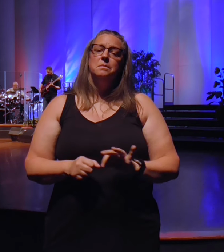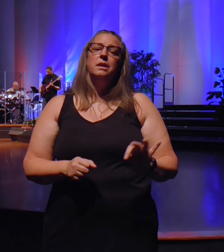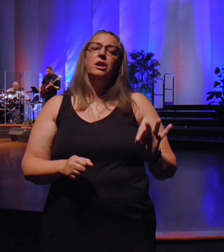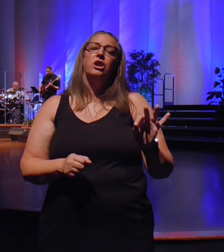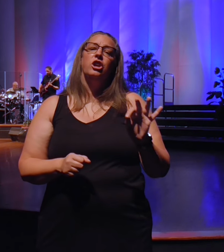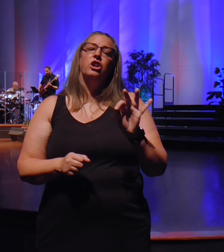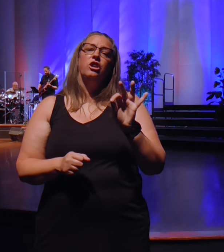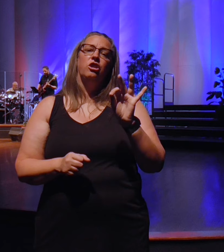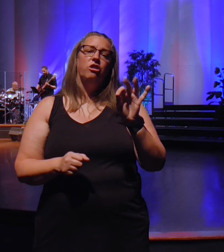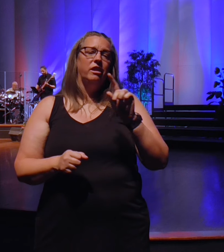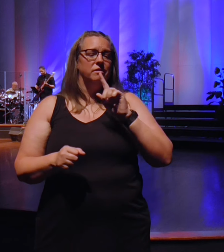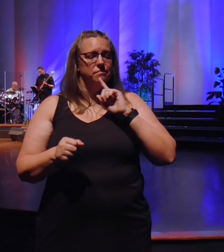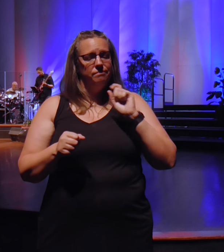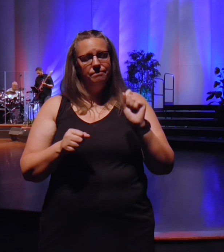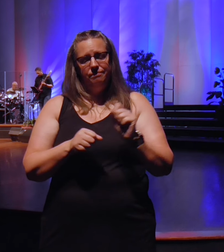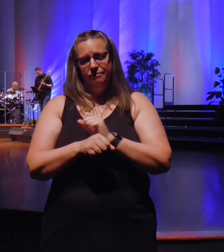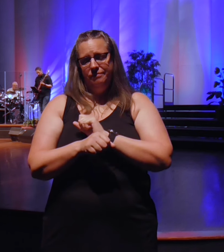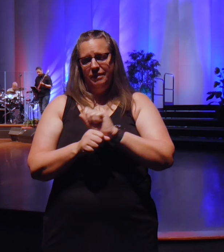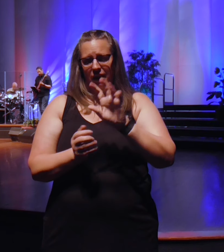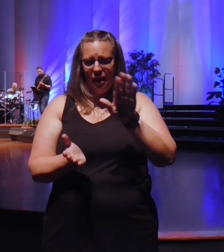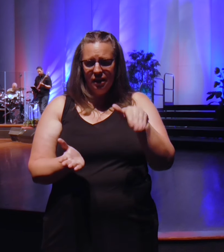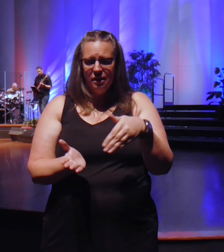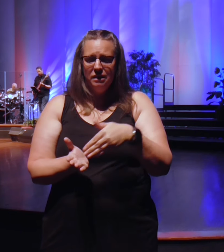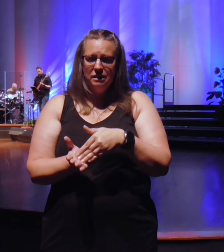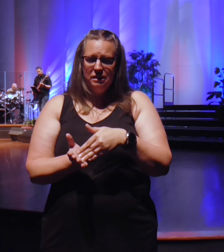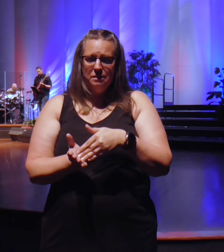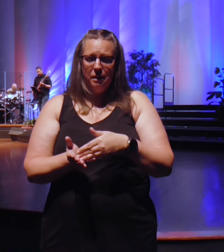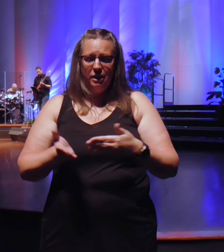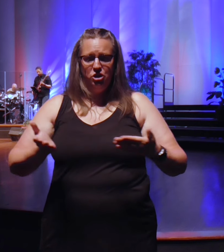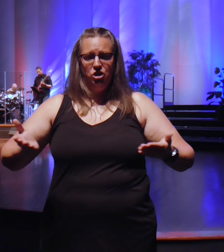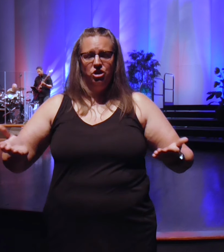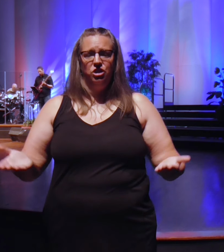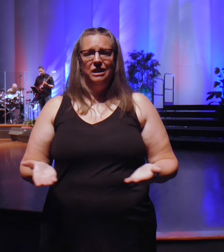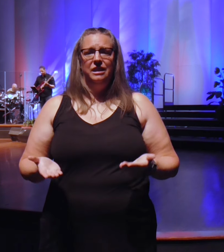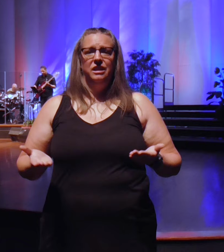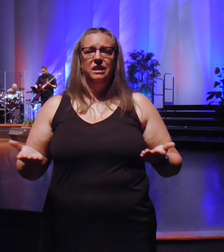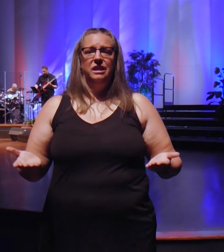Spirit at the center of this